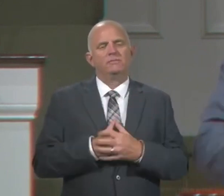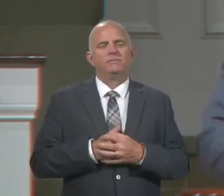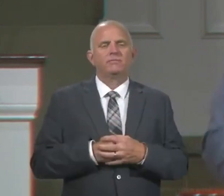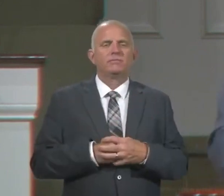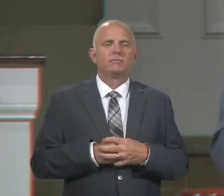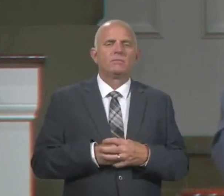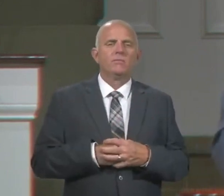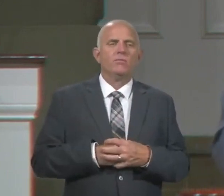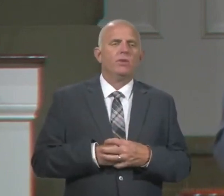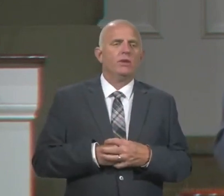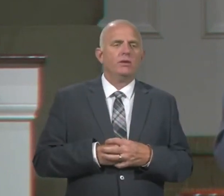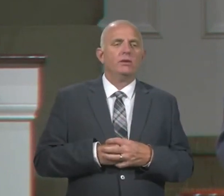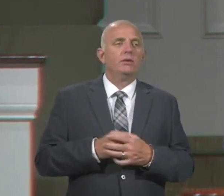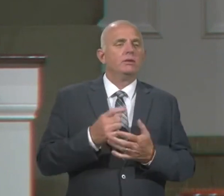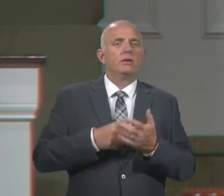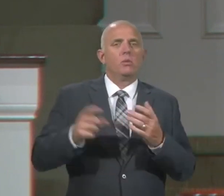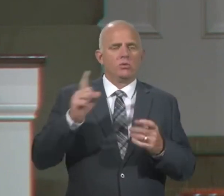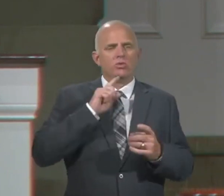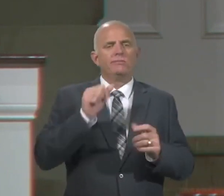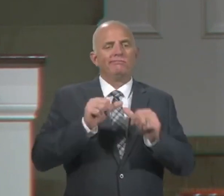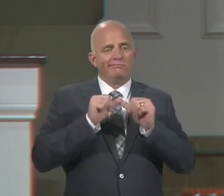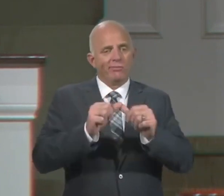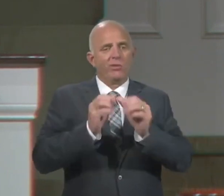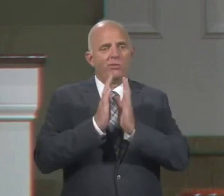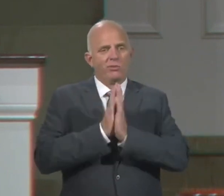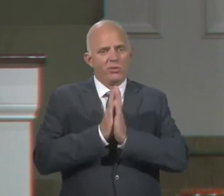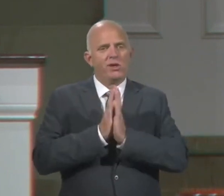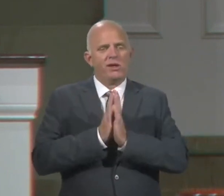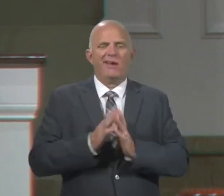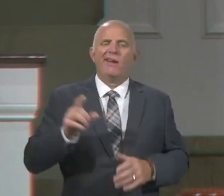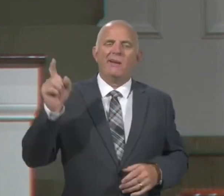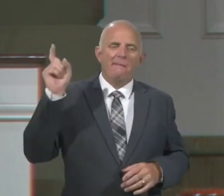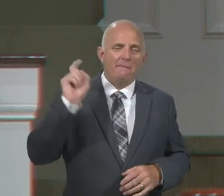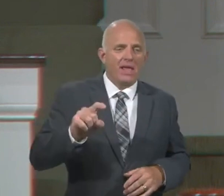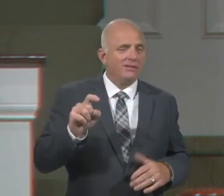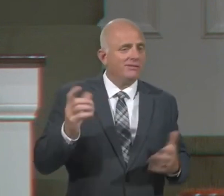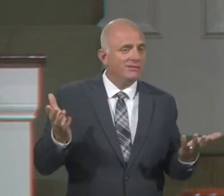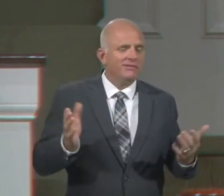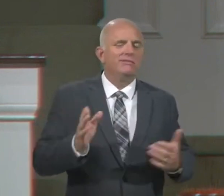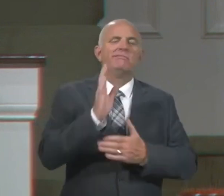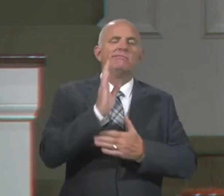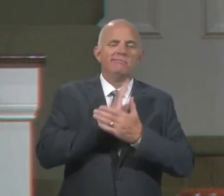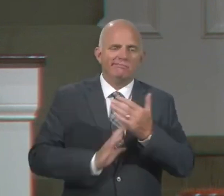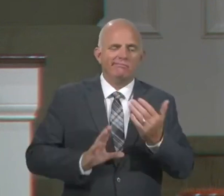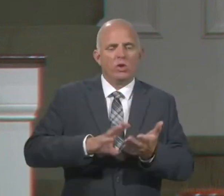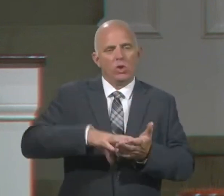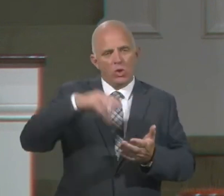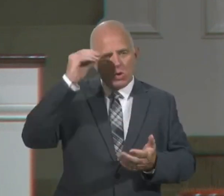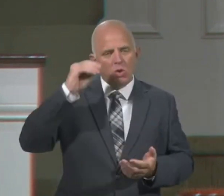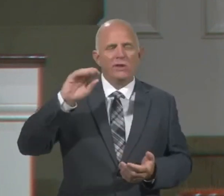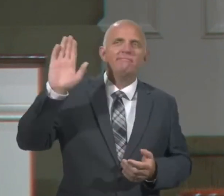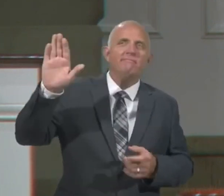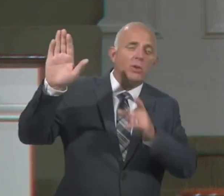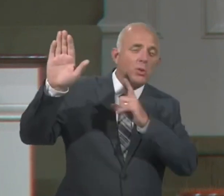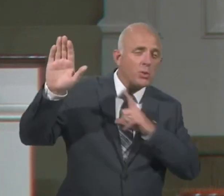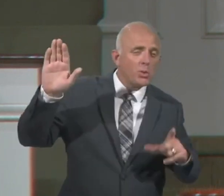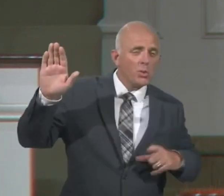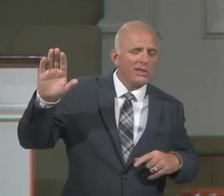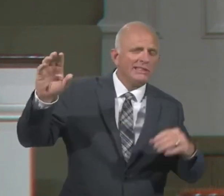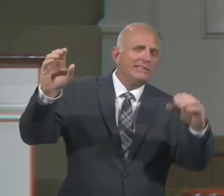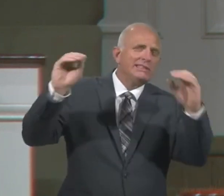To be someone that prays, there has to be a humility to learn. Lord, teach us.